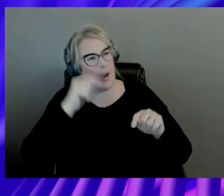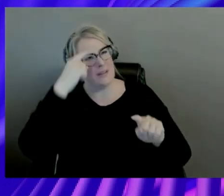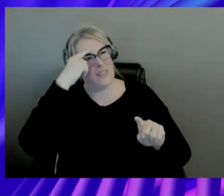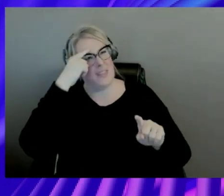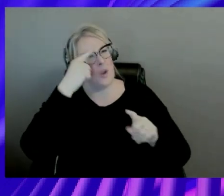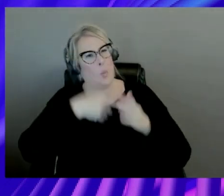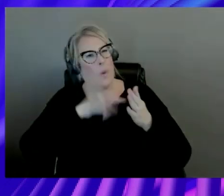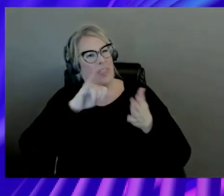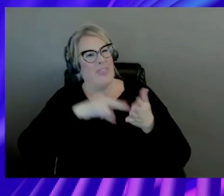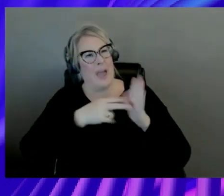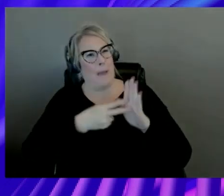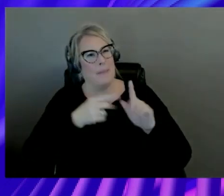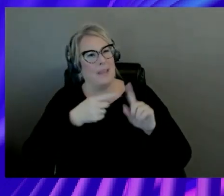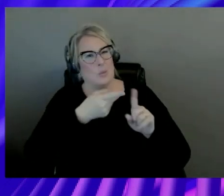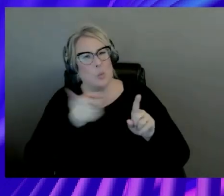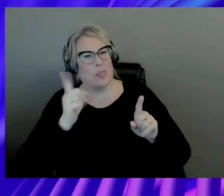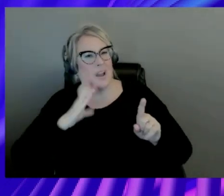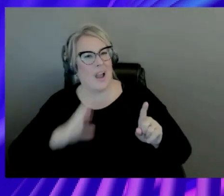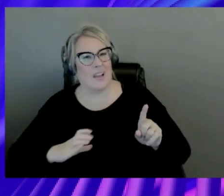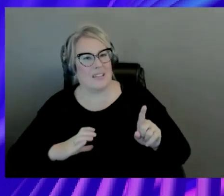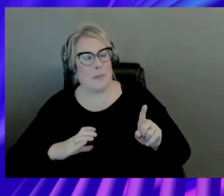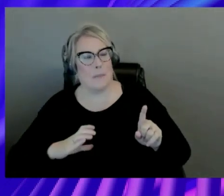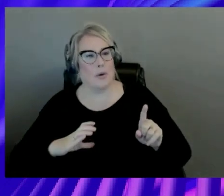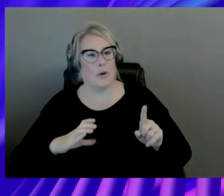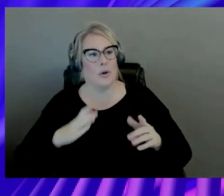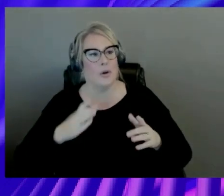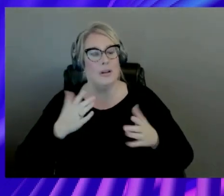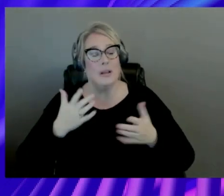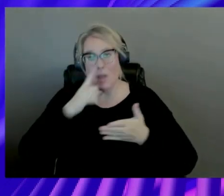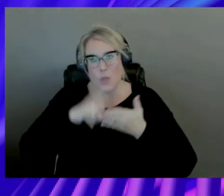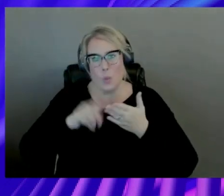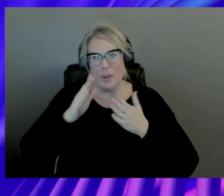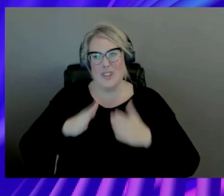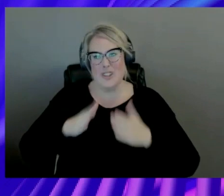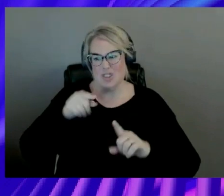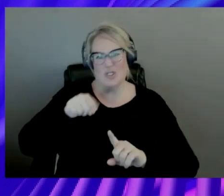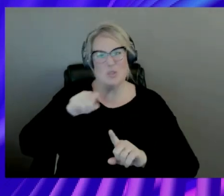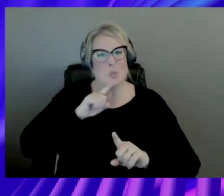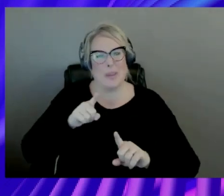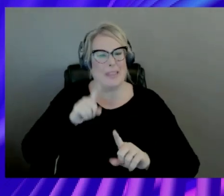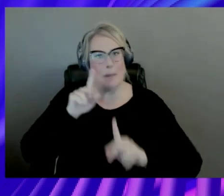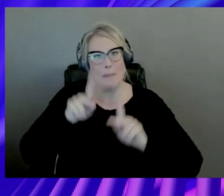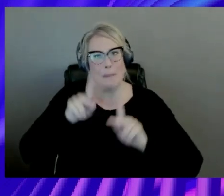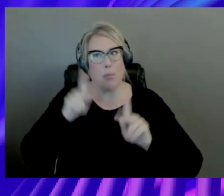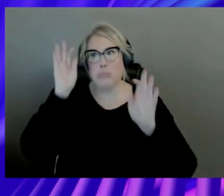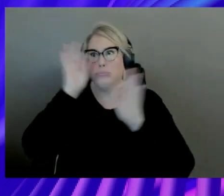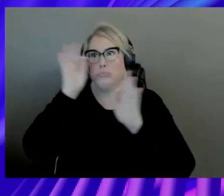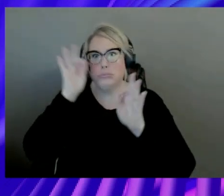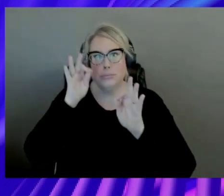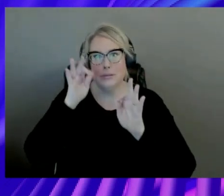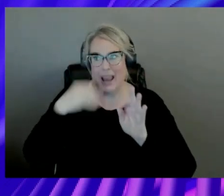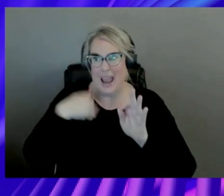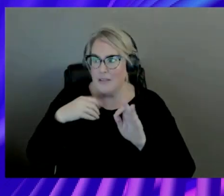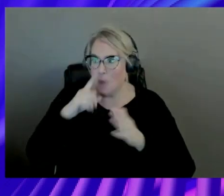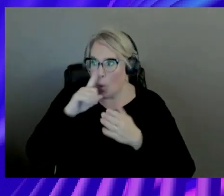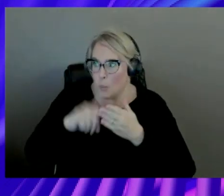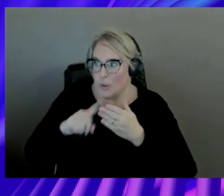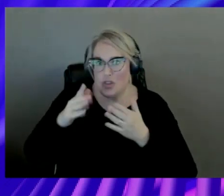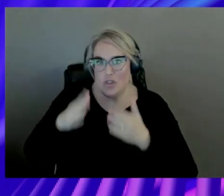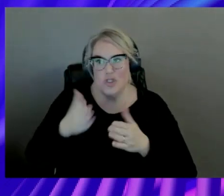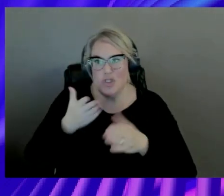may be, kind of an unknown sort of, Yeah. like a lot of people may not know they're out there like doing this stuff. Can you talk about that for a